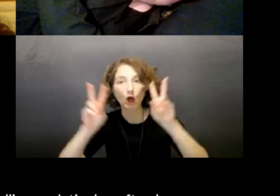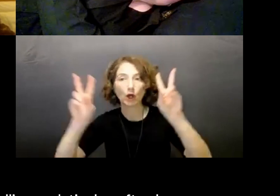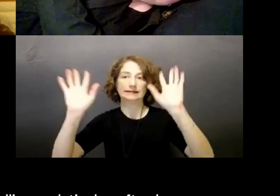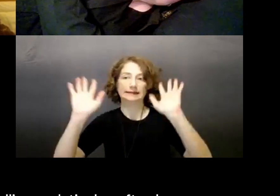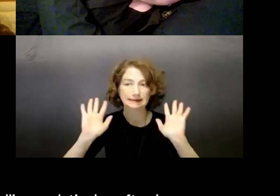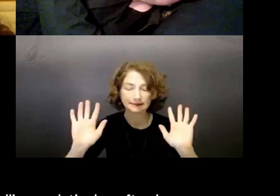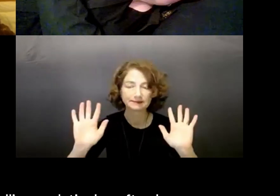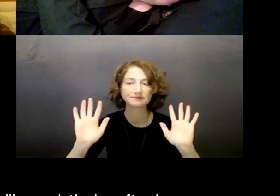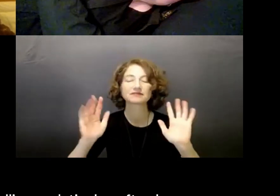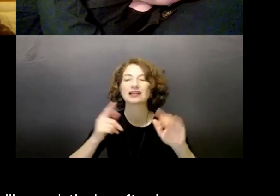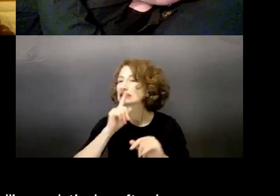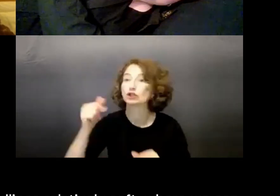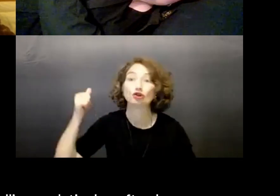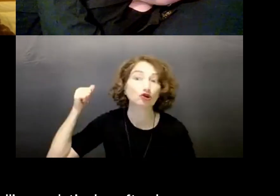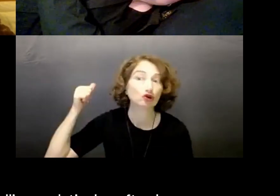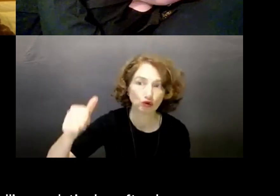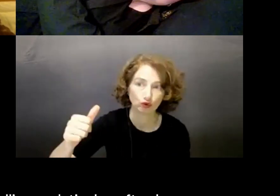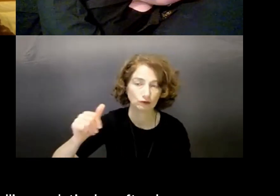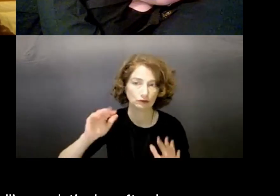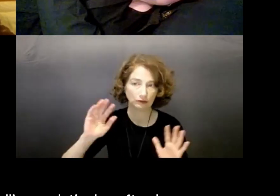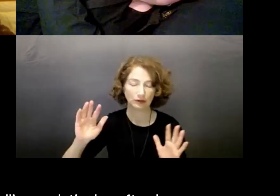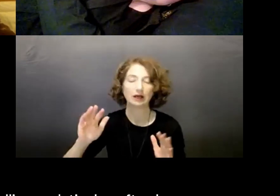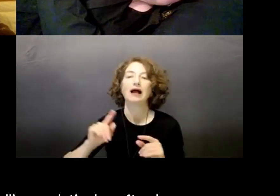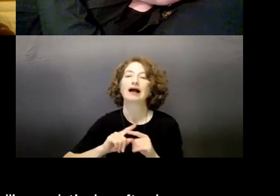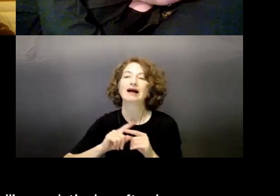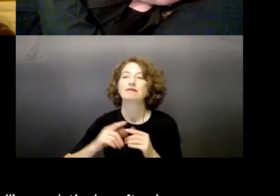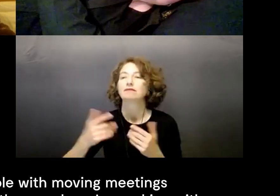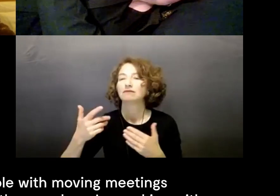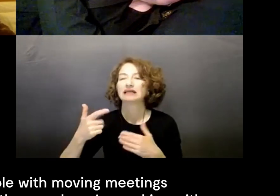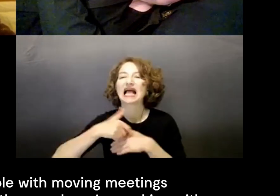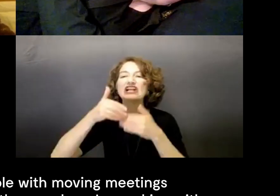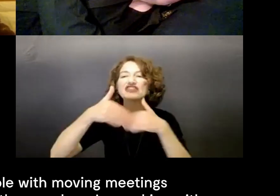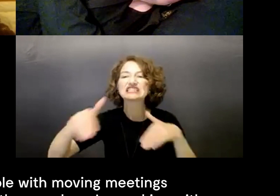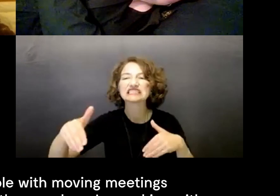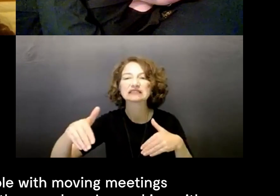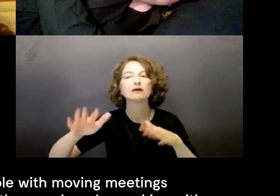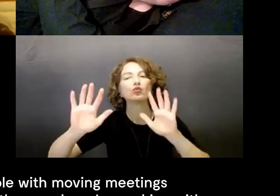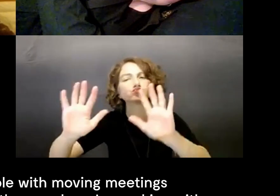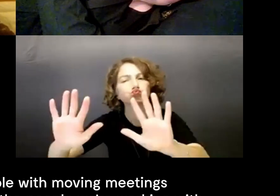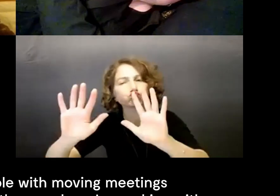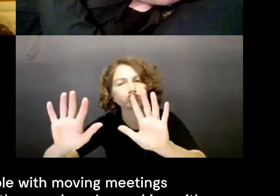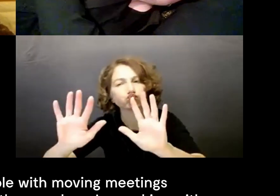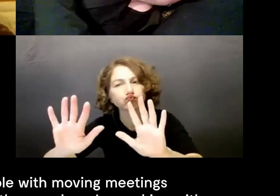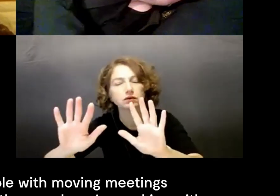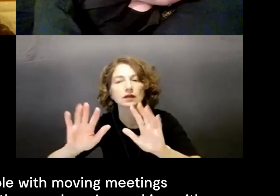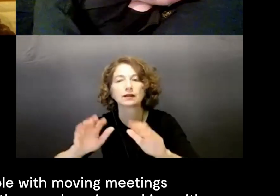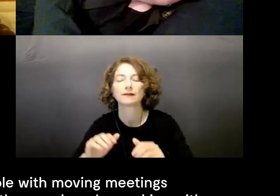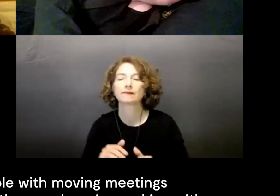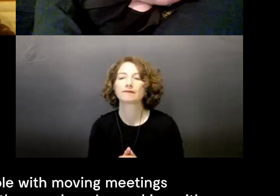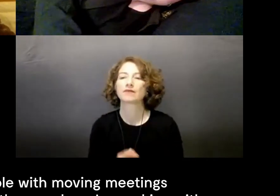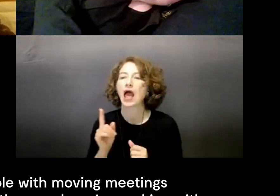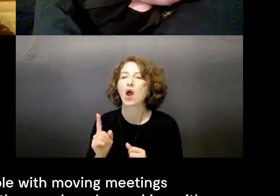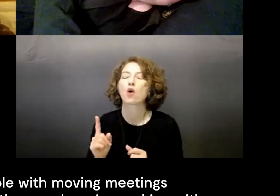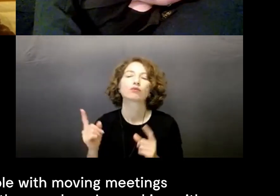we have kept deadlines relatively soft where we can. We've been flexible with moving meetings with each other and